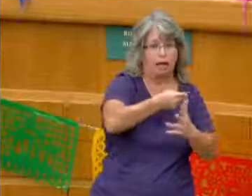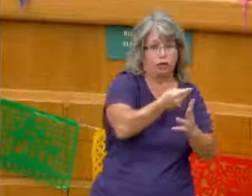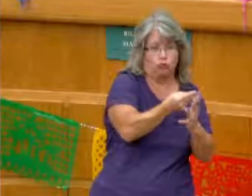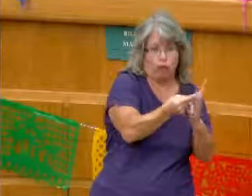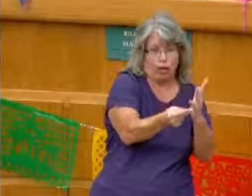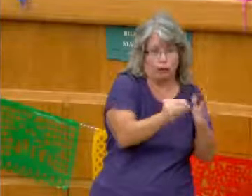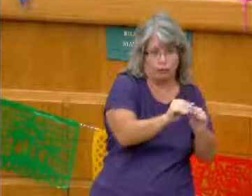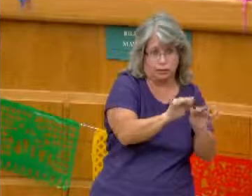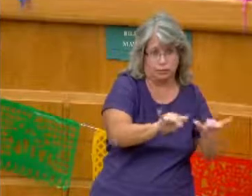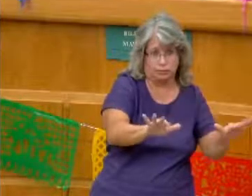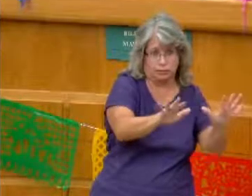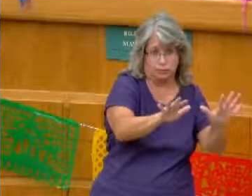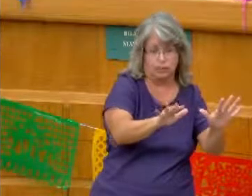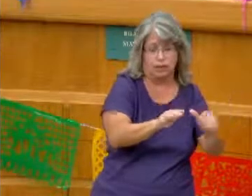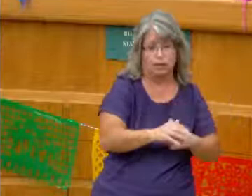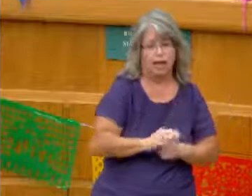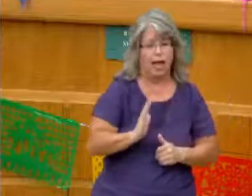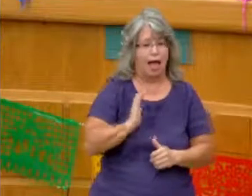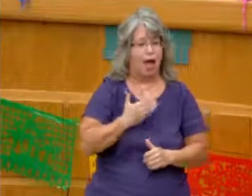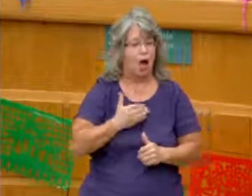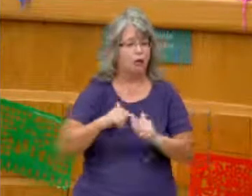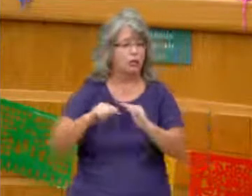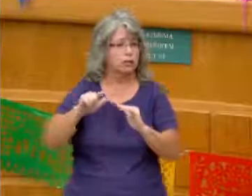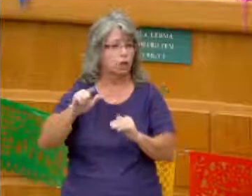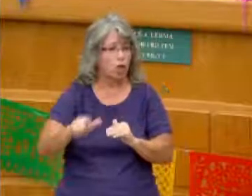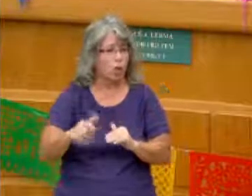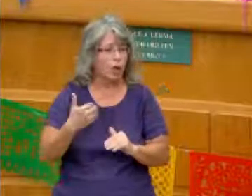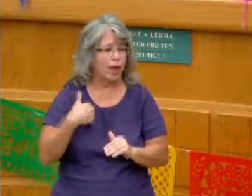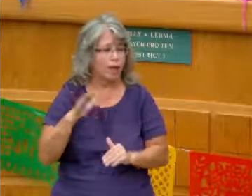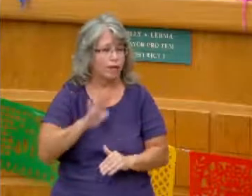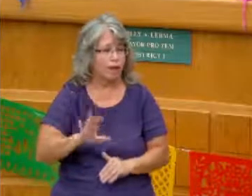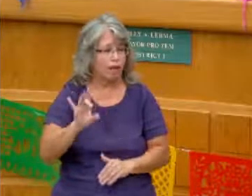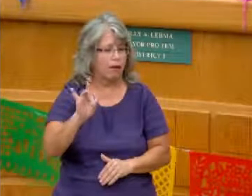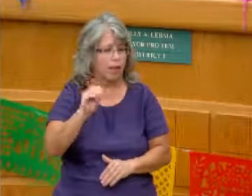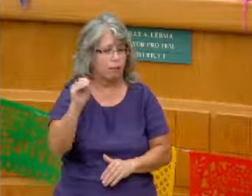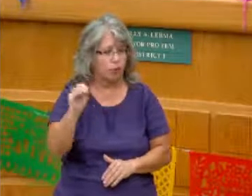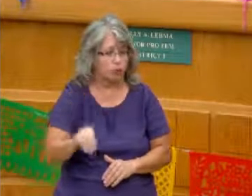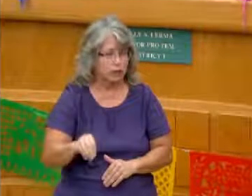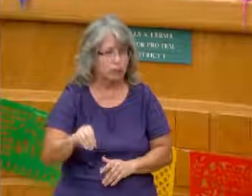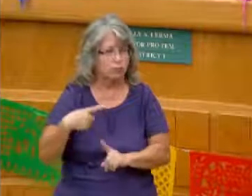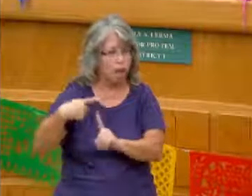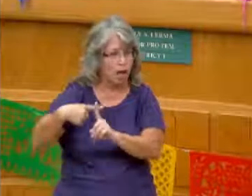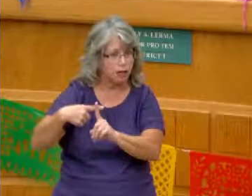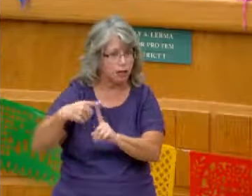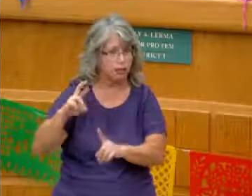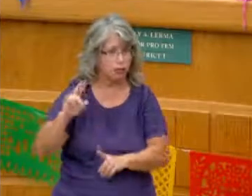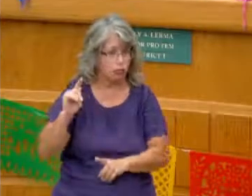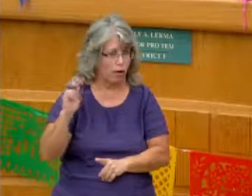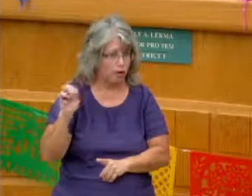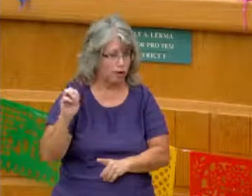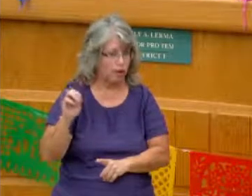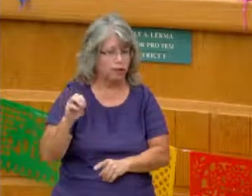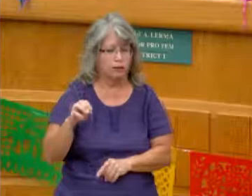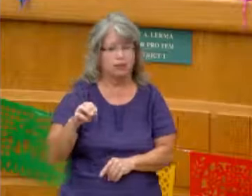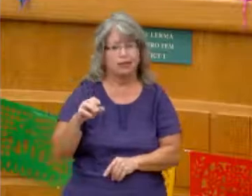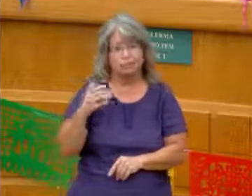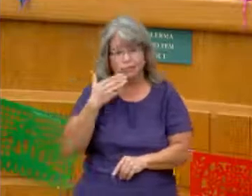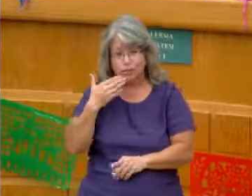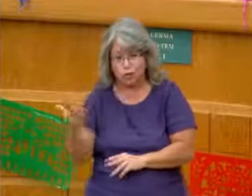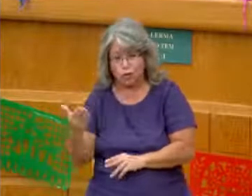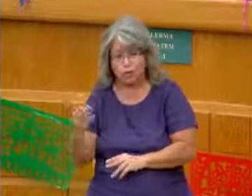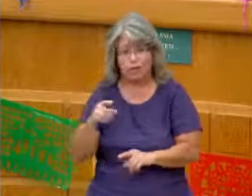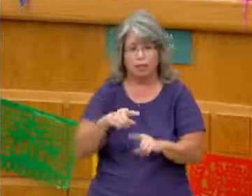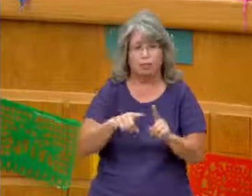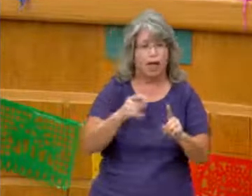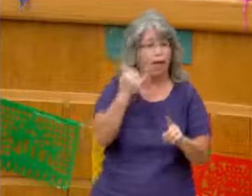now. We have about an 8% positivity rate. And so, that's good news. But for people that aren't vaccinated, you